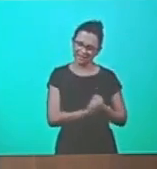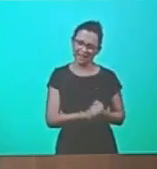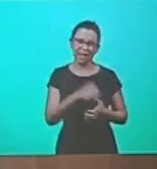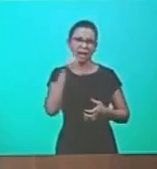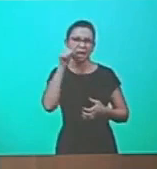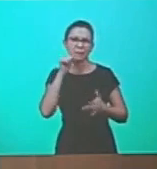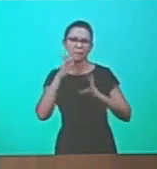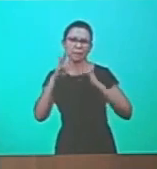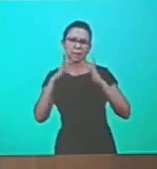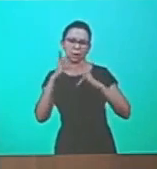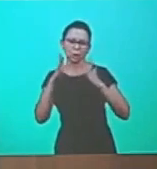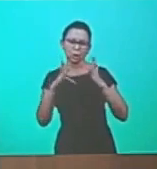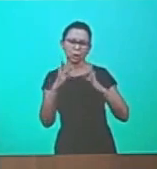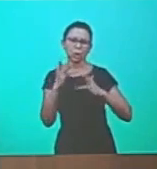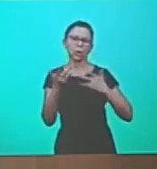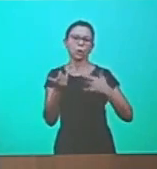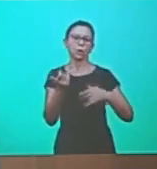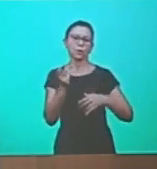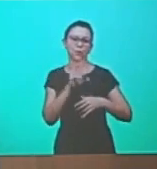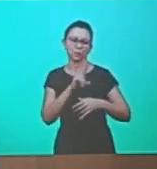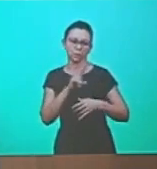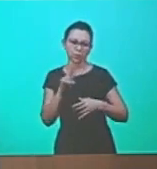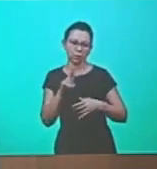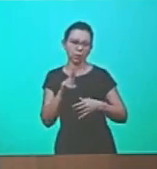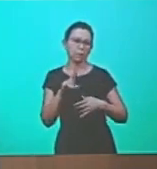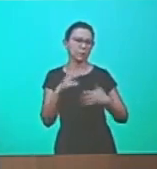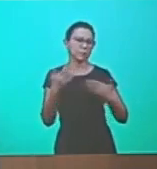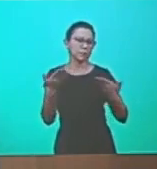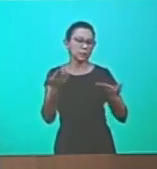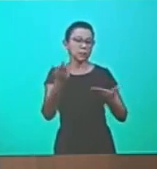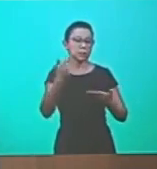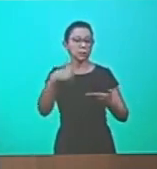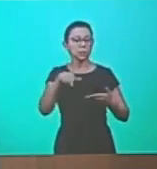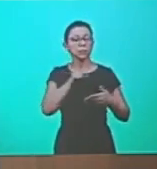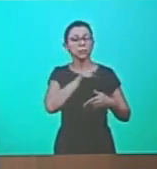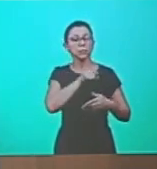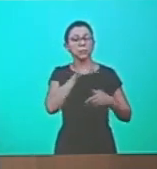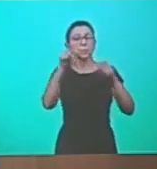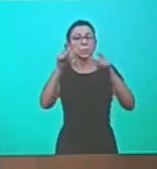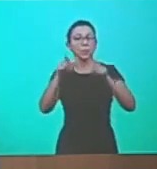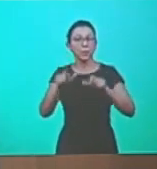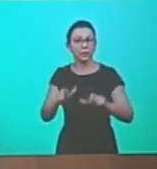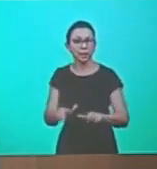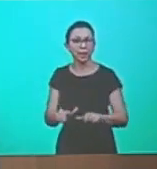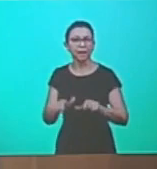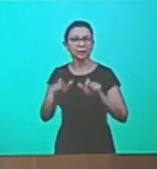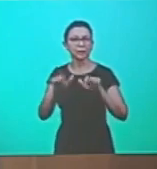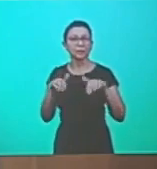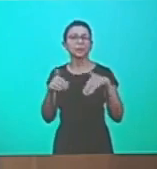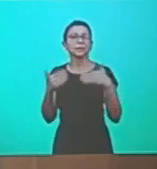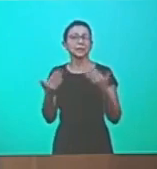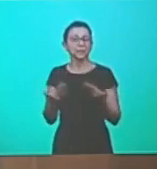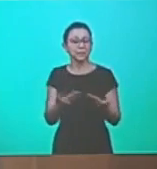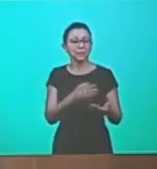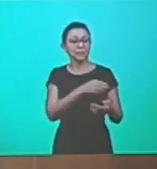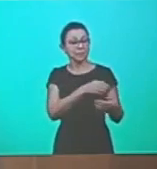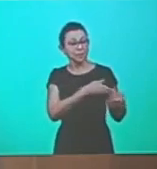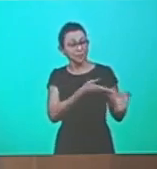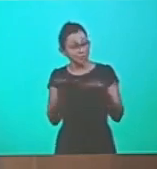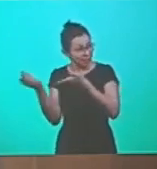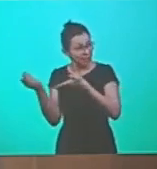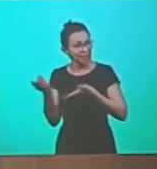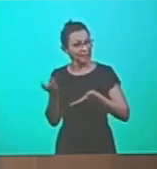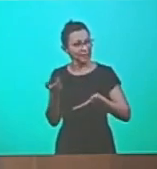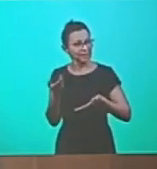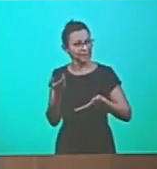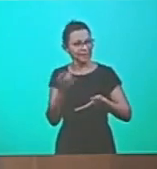invited to this wedding. I'm going to get married. This is my bride, and we're going to get married in this place. It's